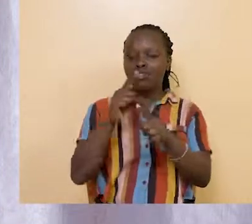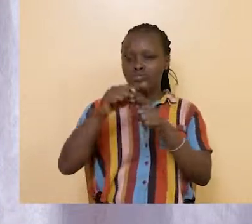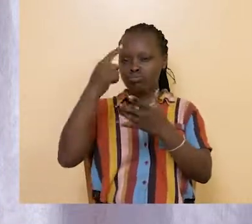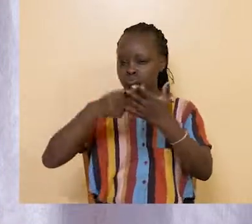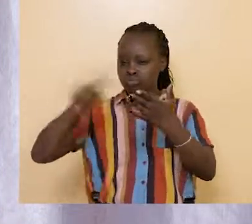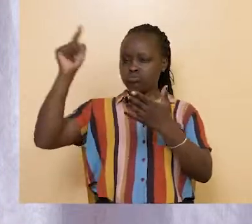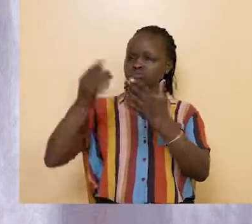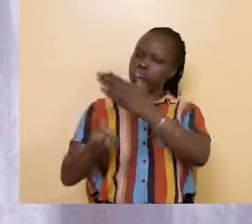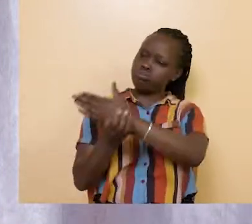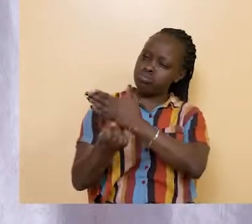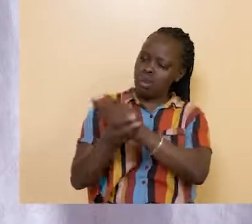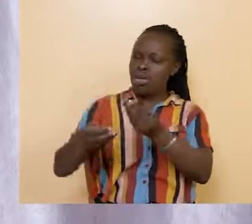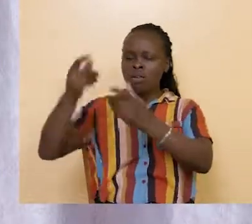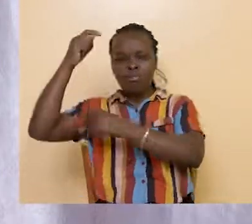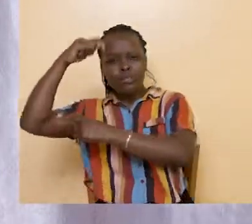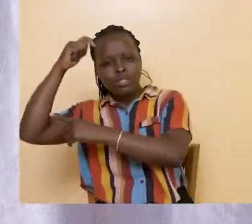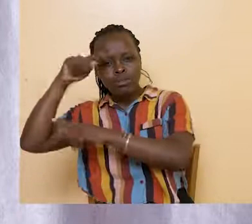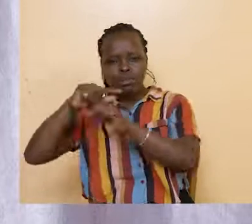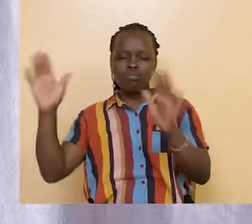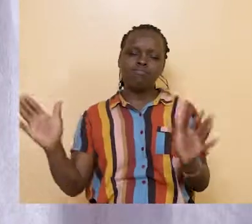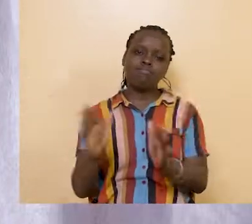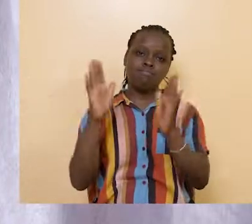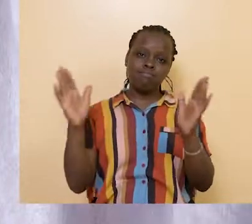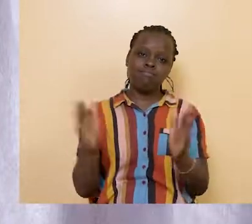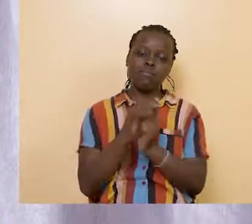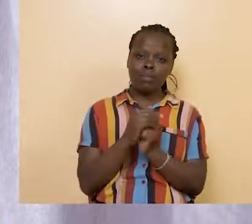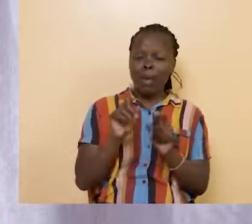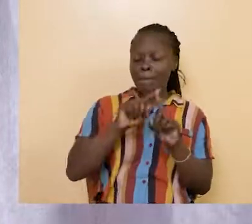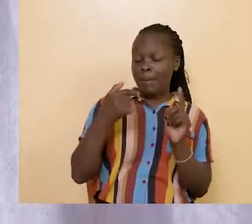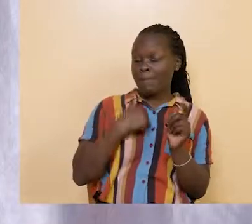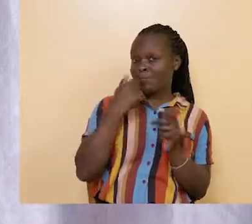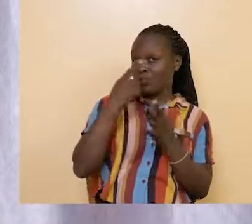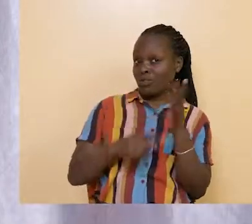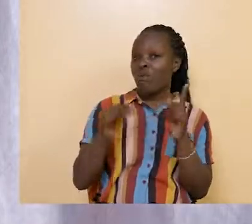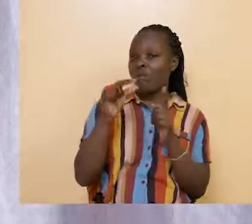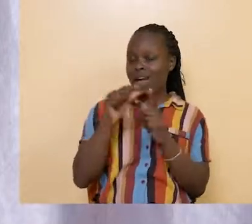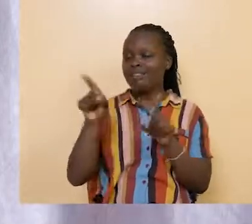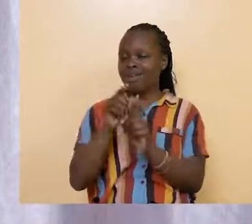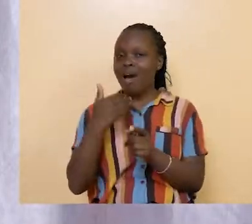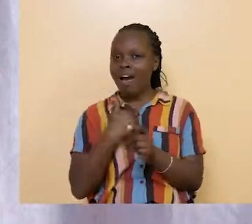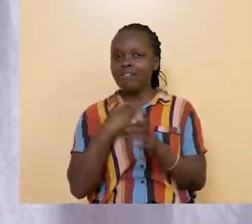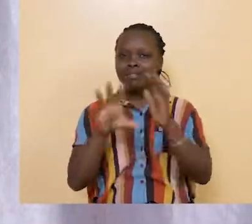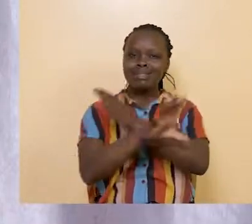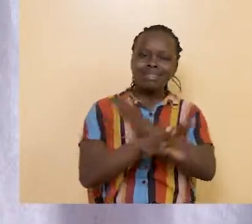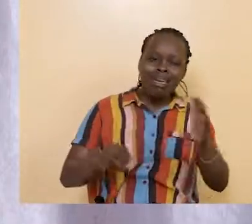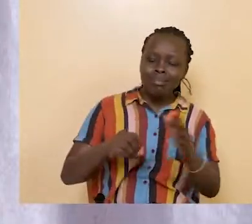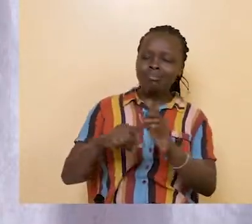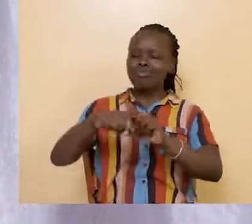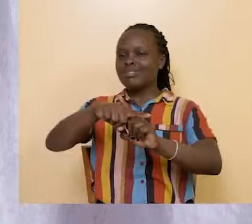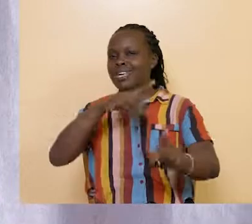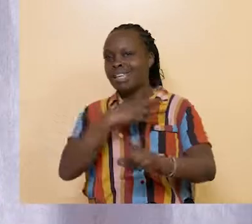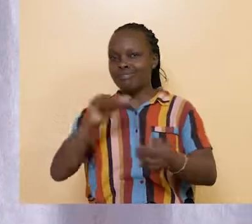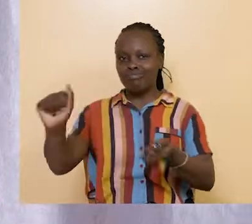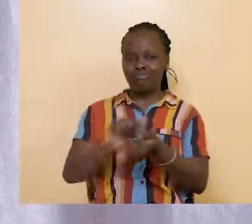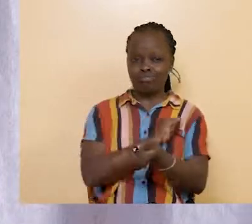to instruct, to give wisdom, and even to encourage. But as I said, words also have the power to steal, kill,